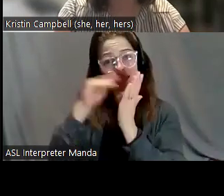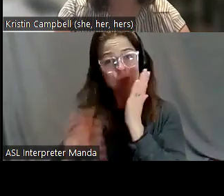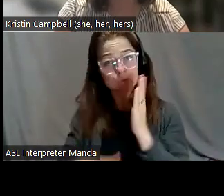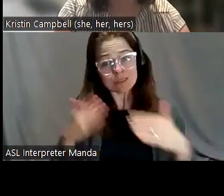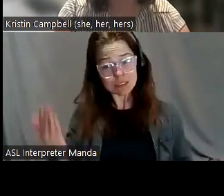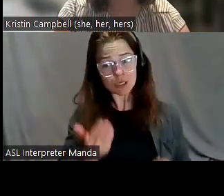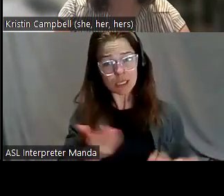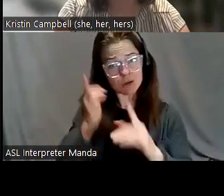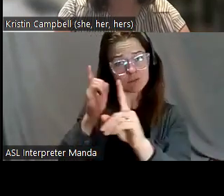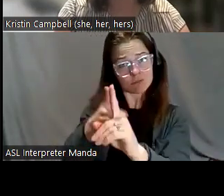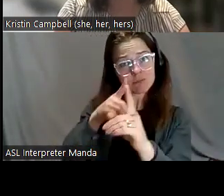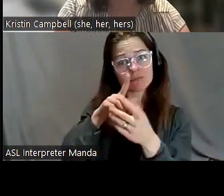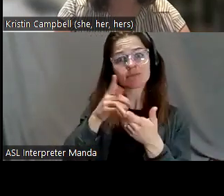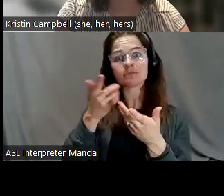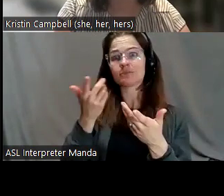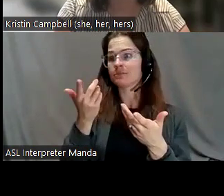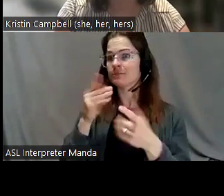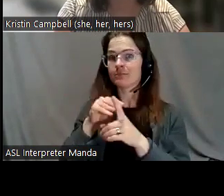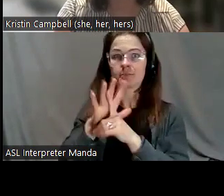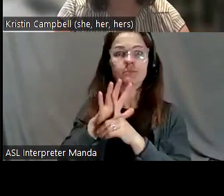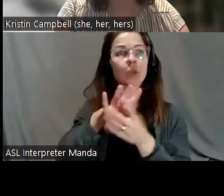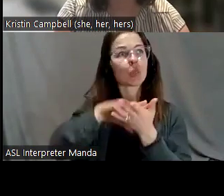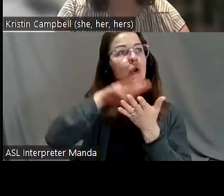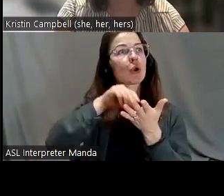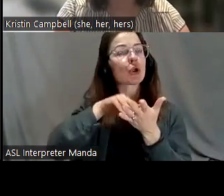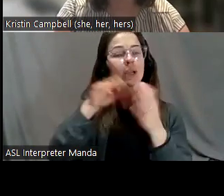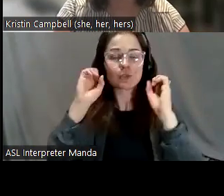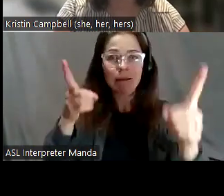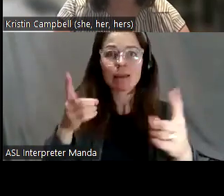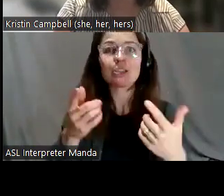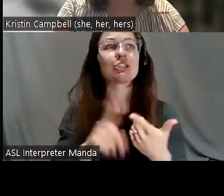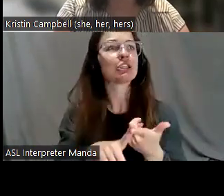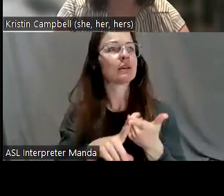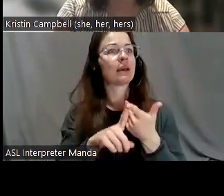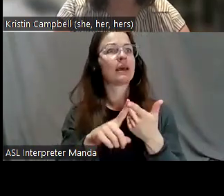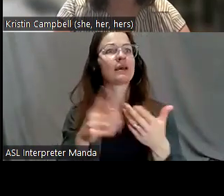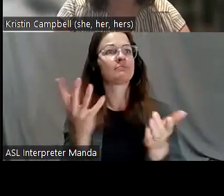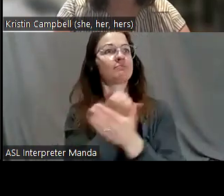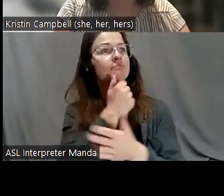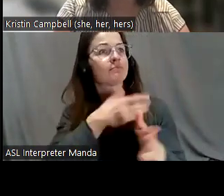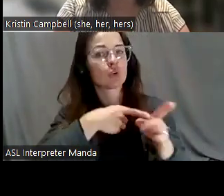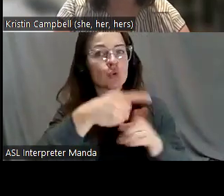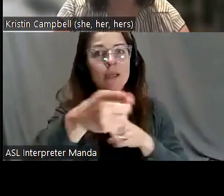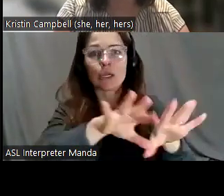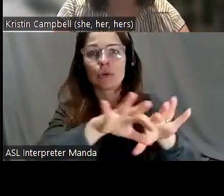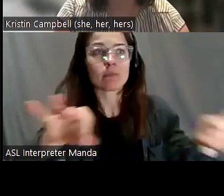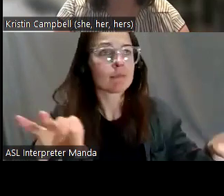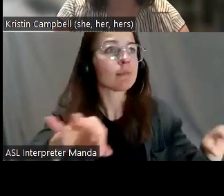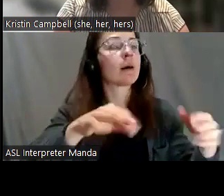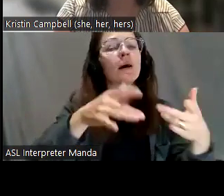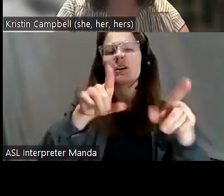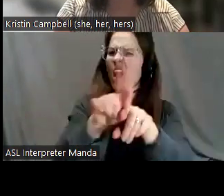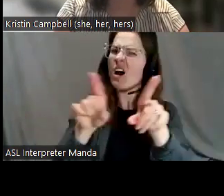here to onboard an education and develop the requirements to begin a career, there's also the social aspect,